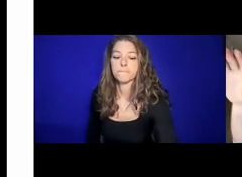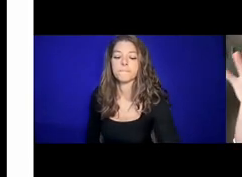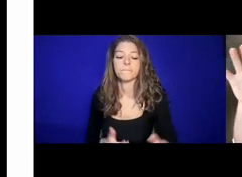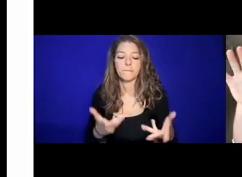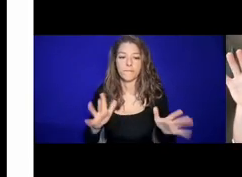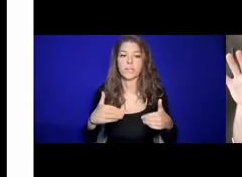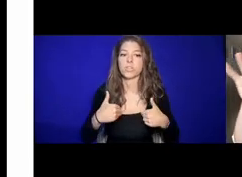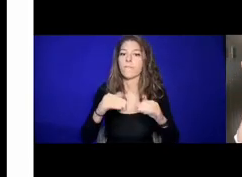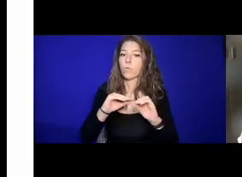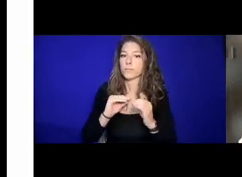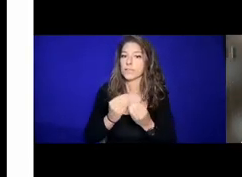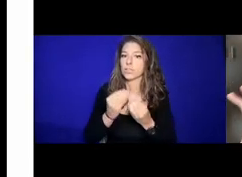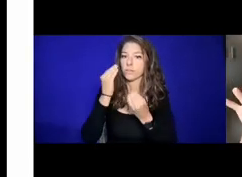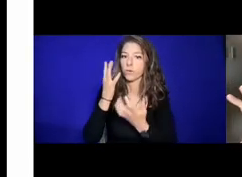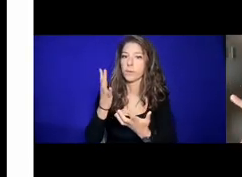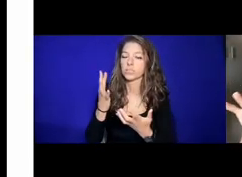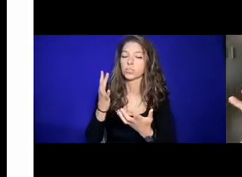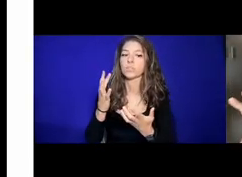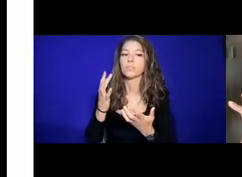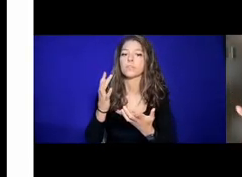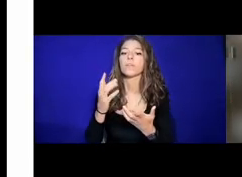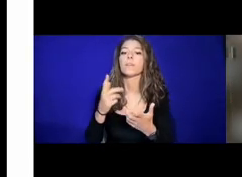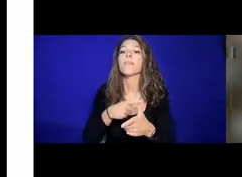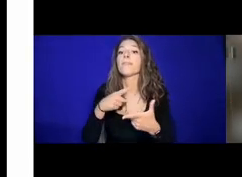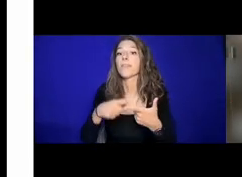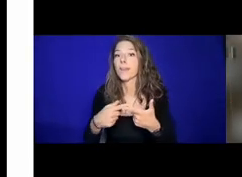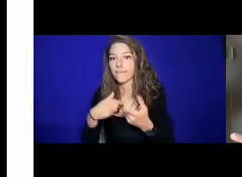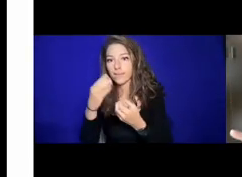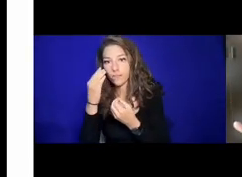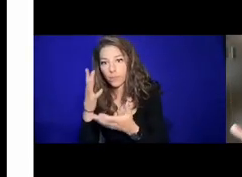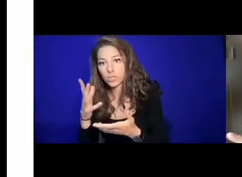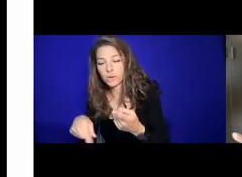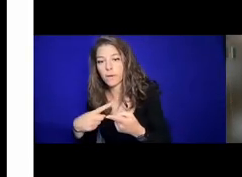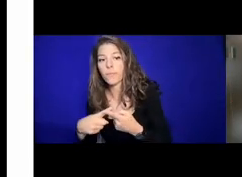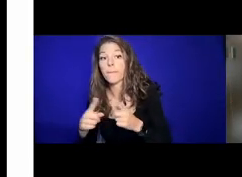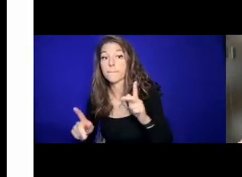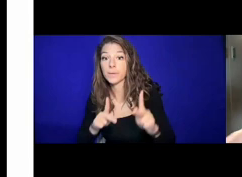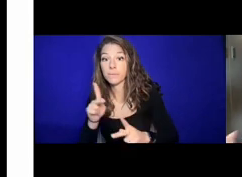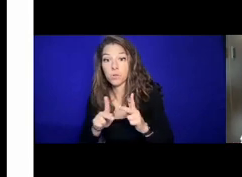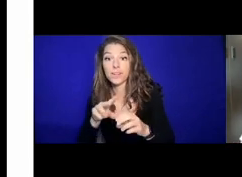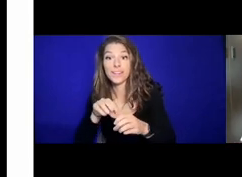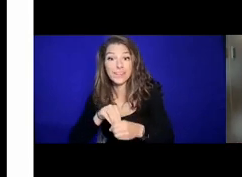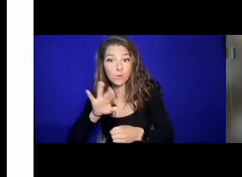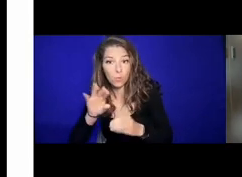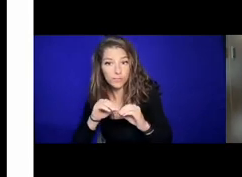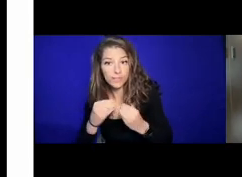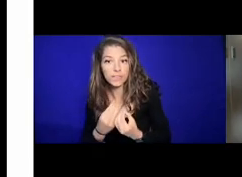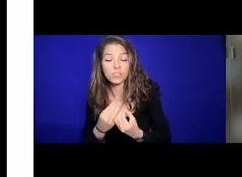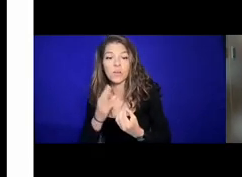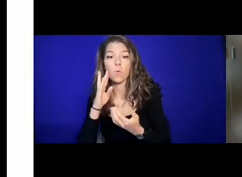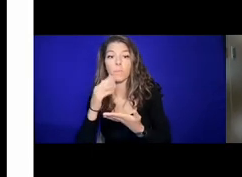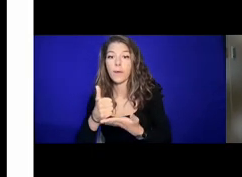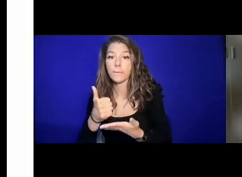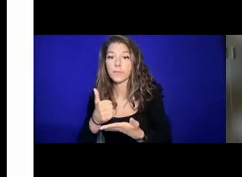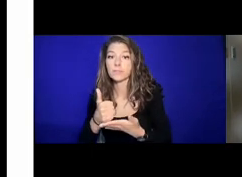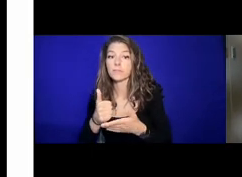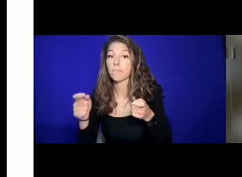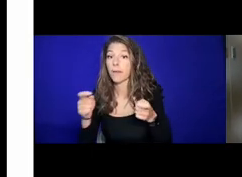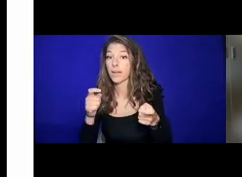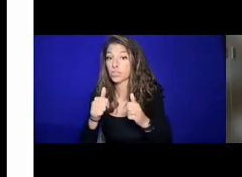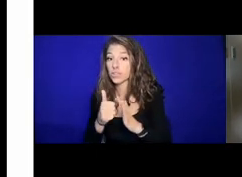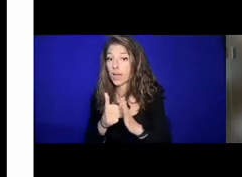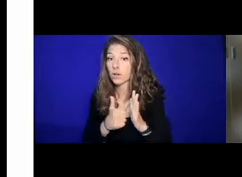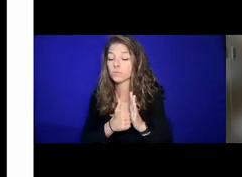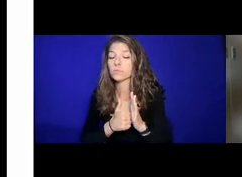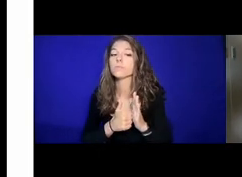the organizational information, and then we have the information on the people within your organization that are going to be helping to manage these